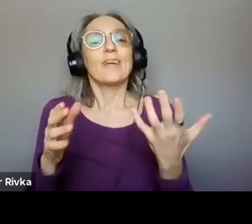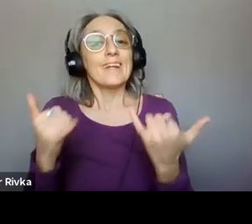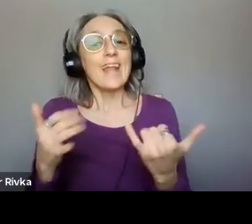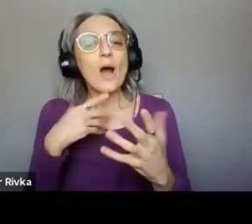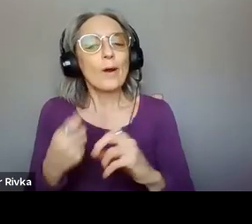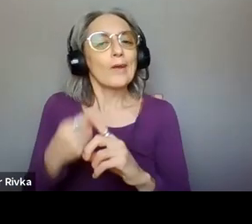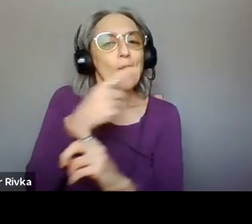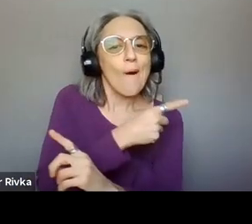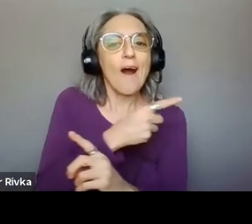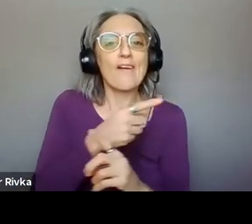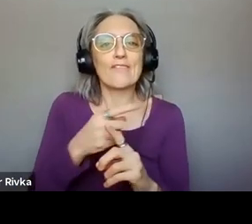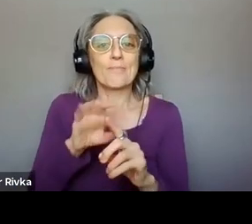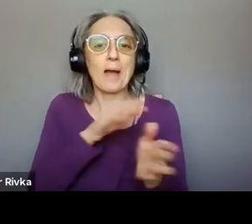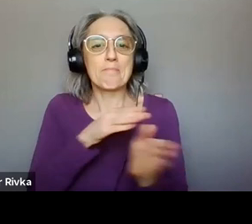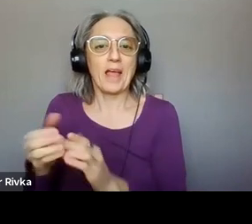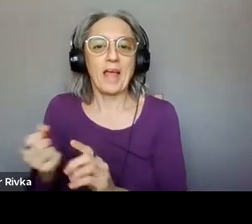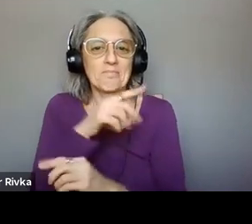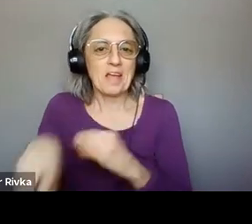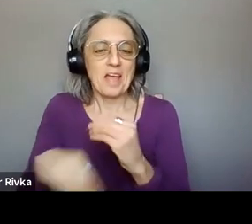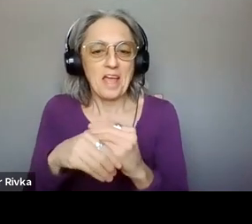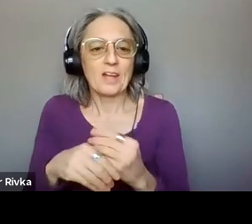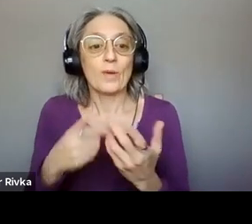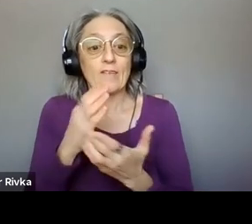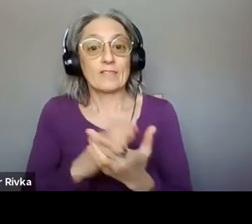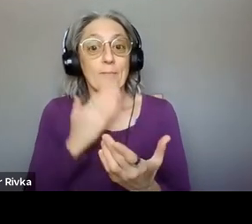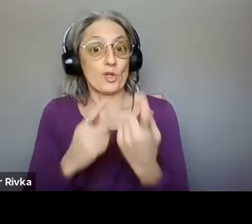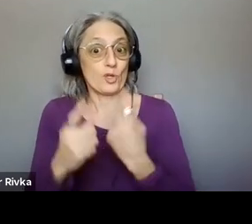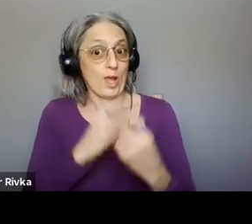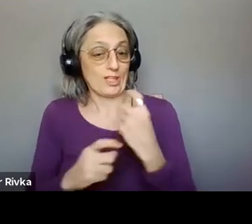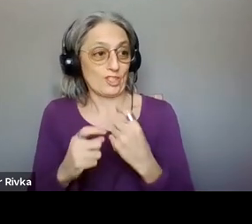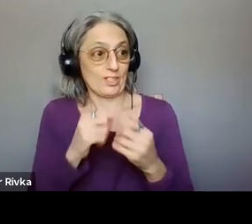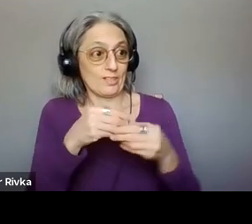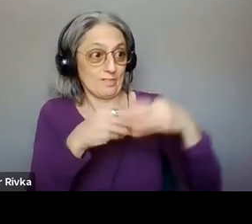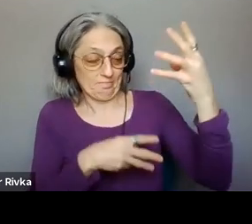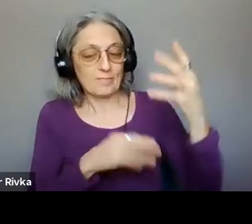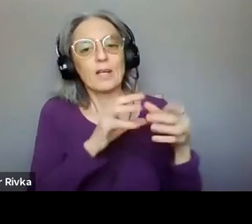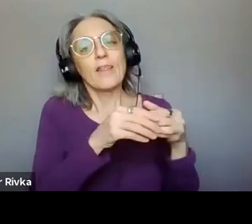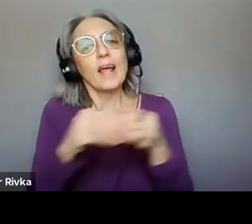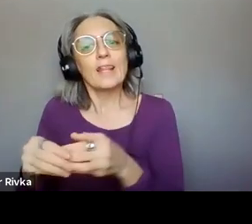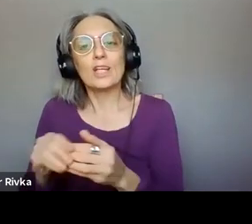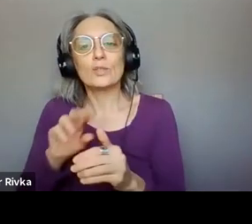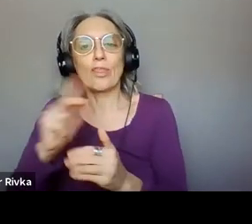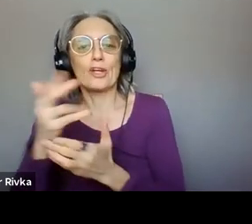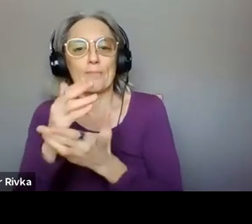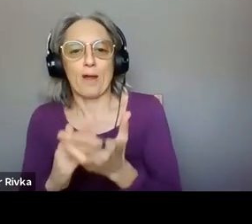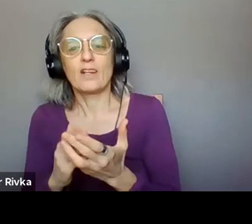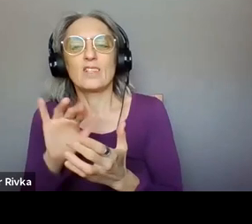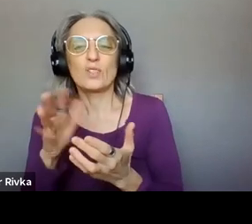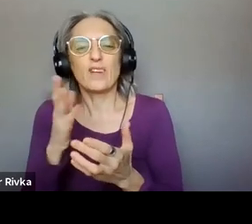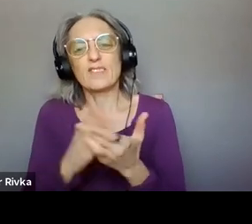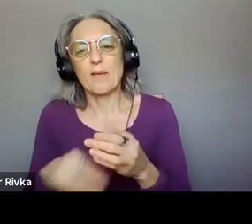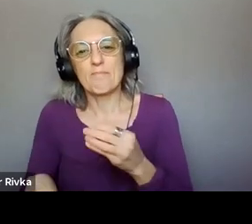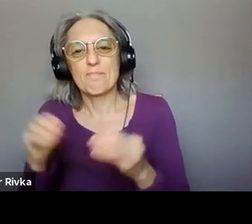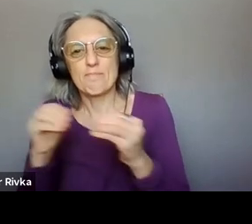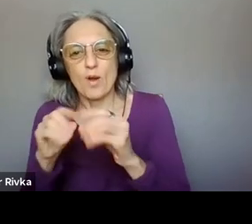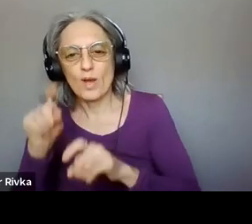because we have some really good questions that actually lead into sort of our part 3, which was some of our sort of additional questions, and then we'll move into